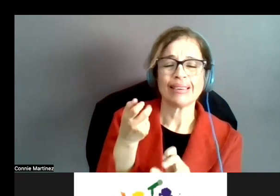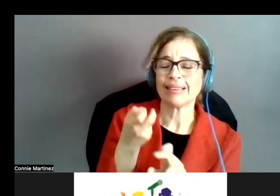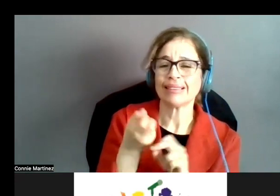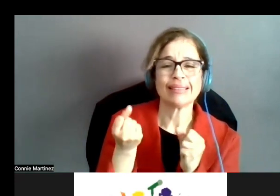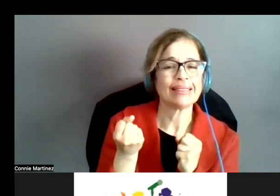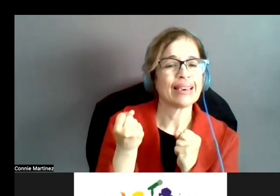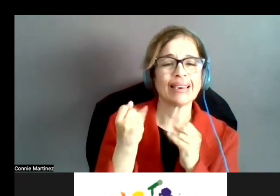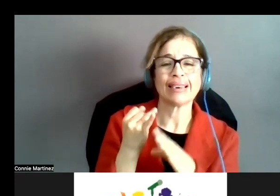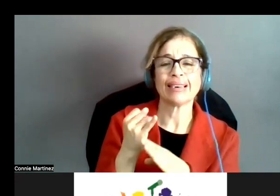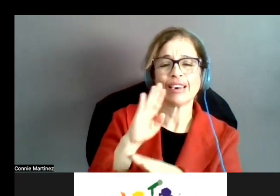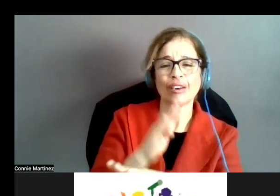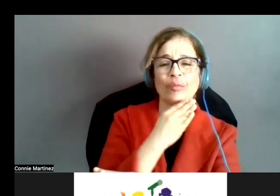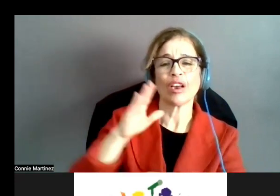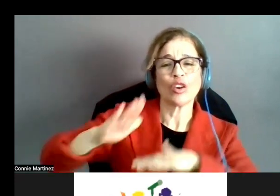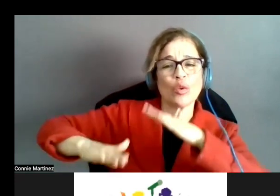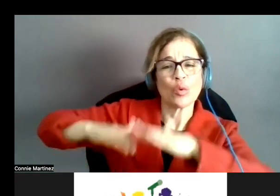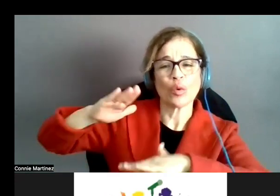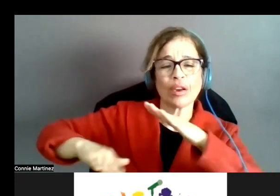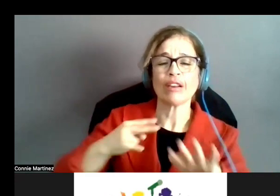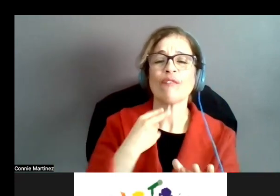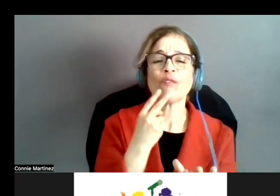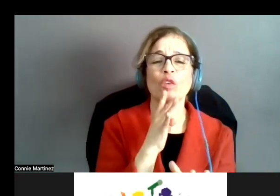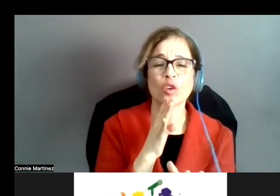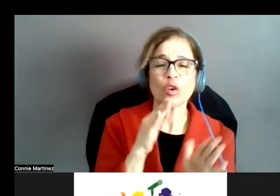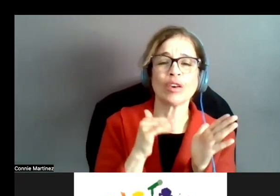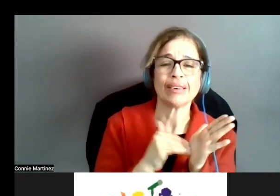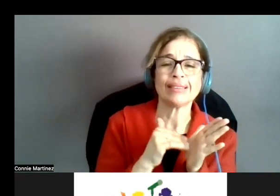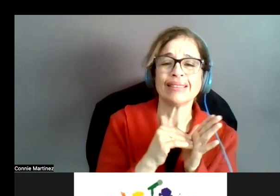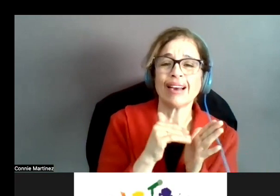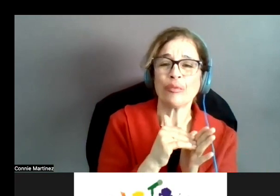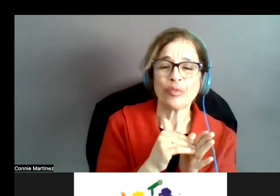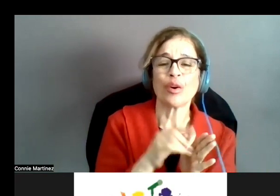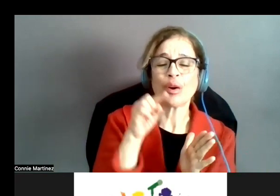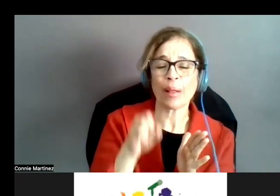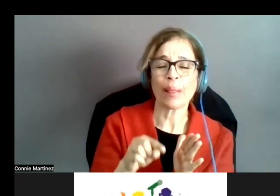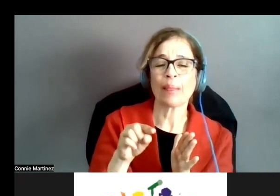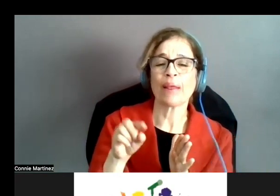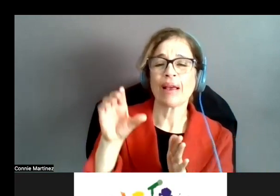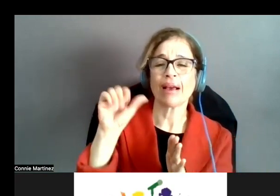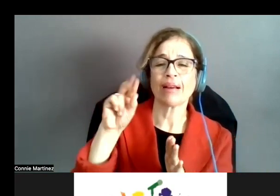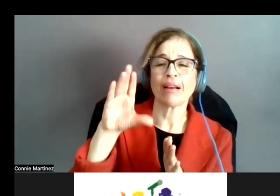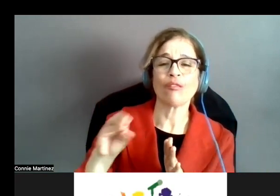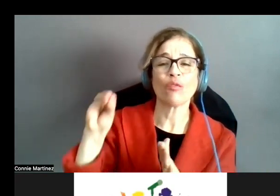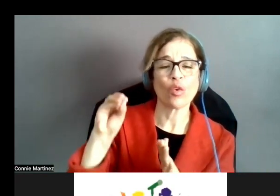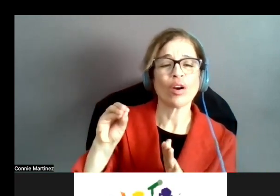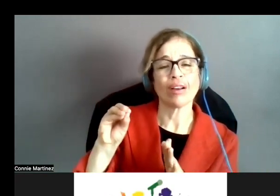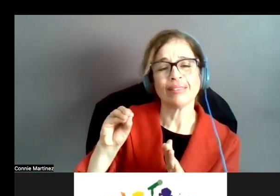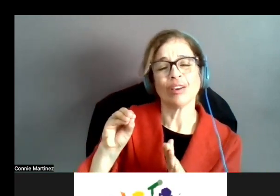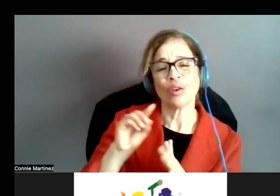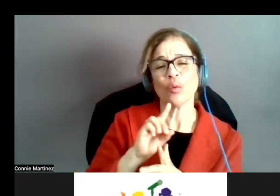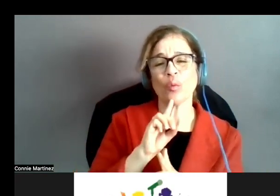melodic instrument. It was basically drums and voice. And often the lyrics of this Blocos Afro were